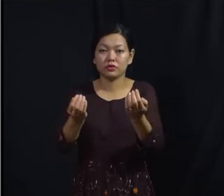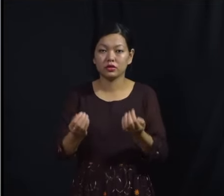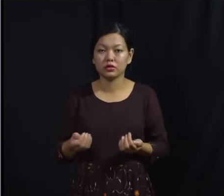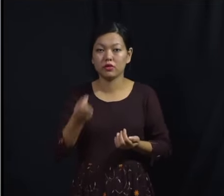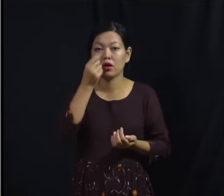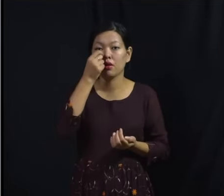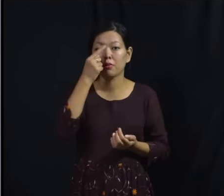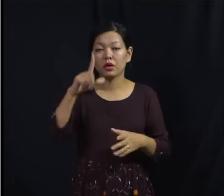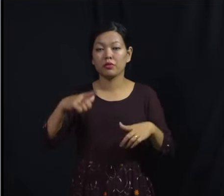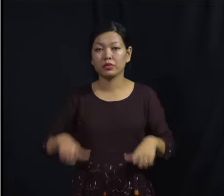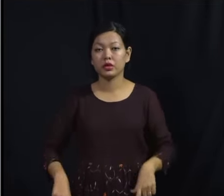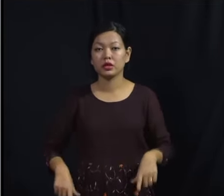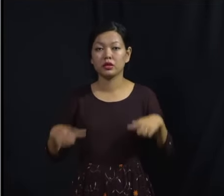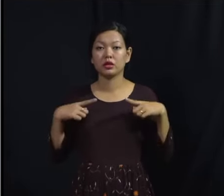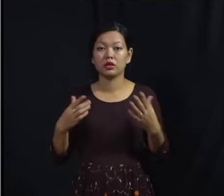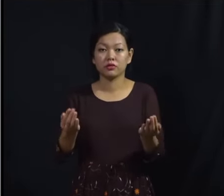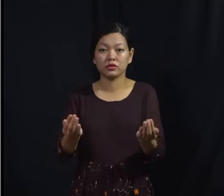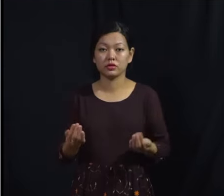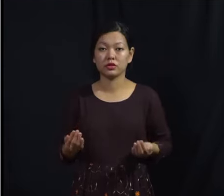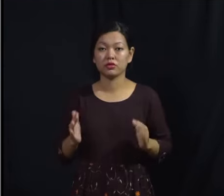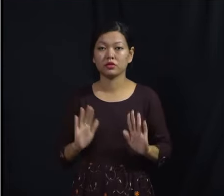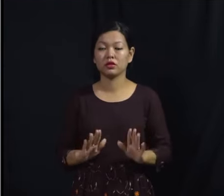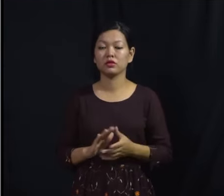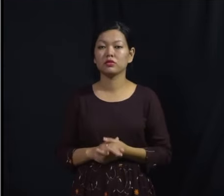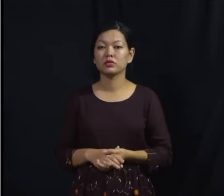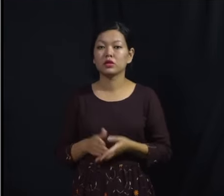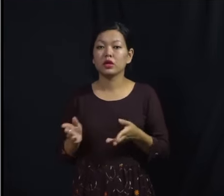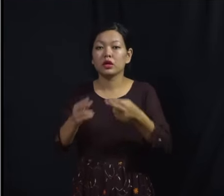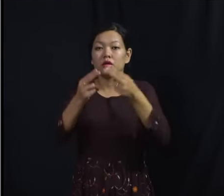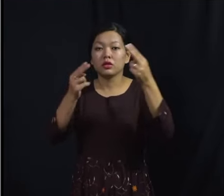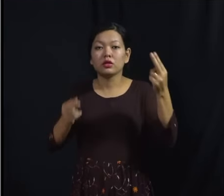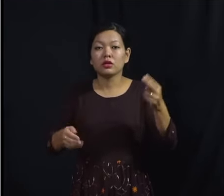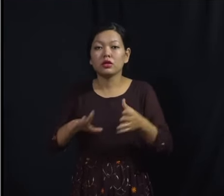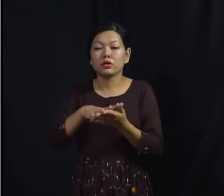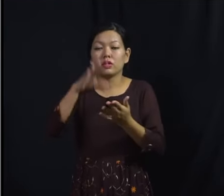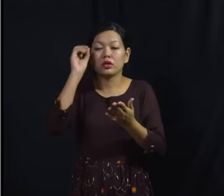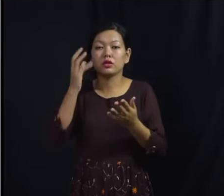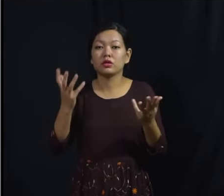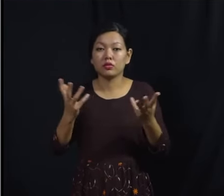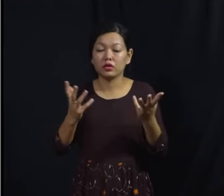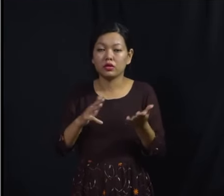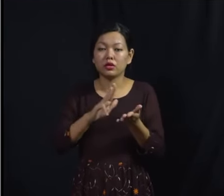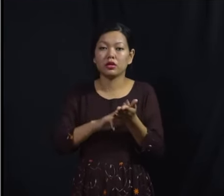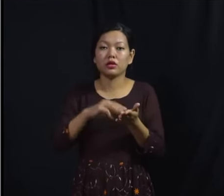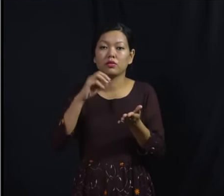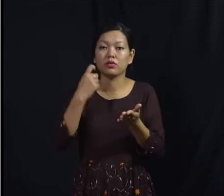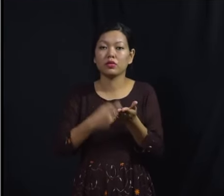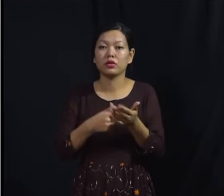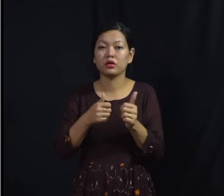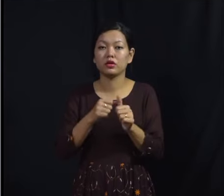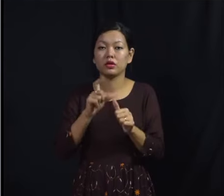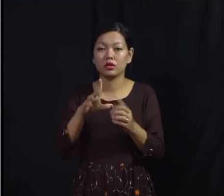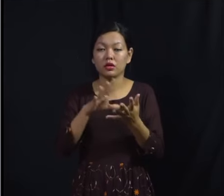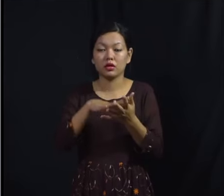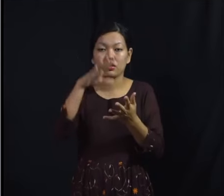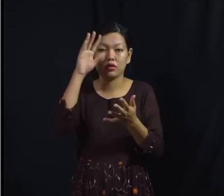very remote village, who does not have enough money for her education, who cannot, even if she can afford it,